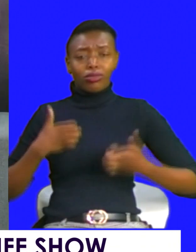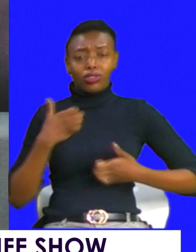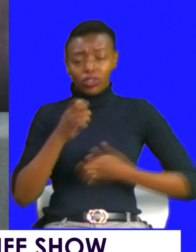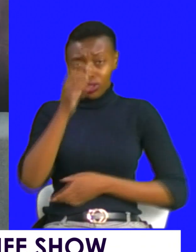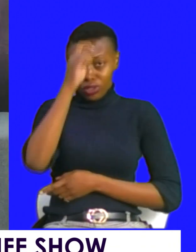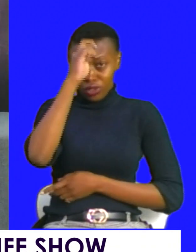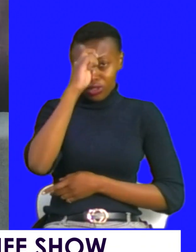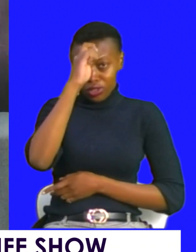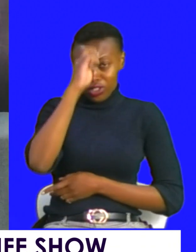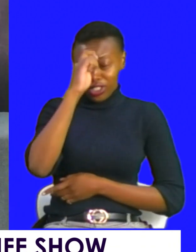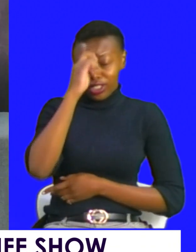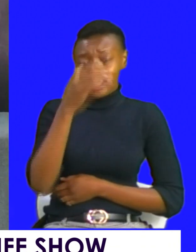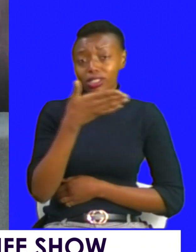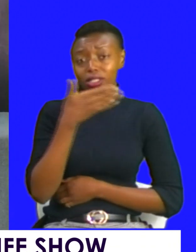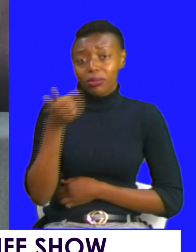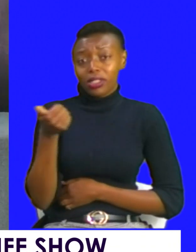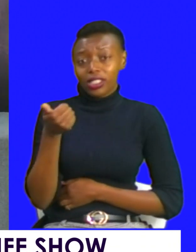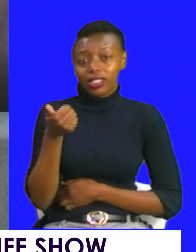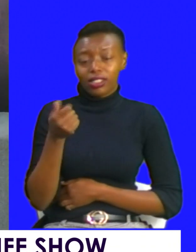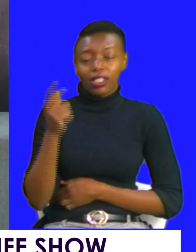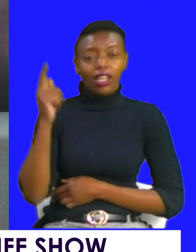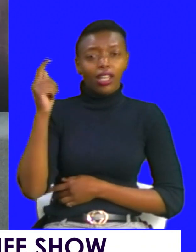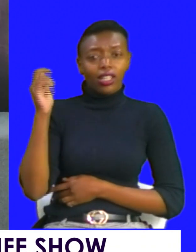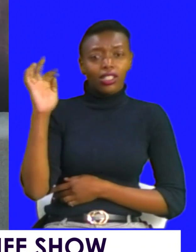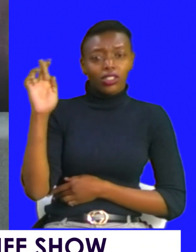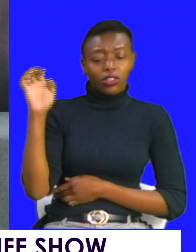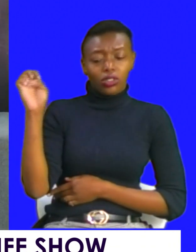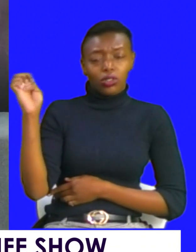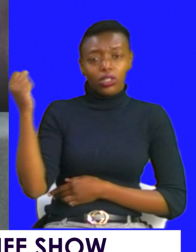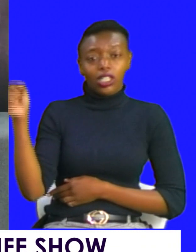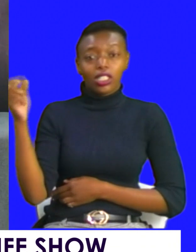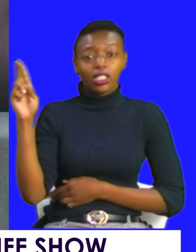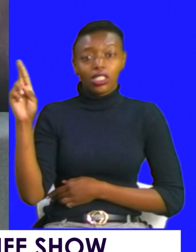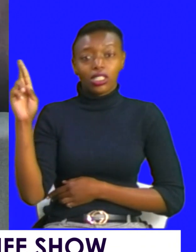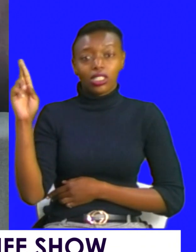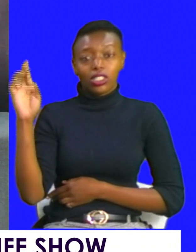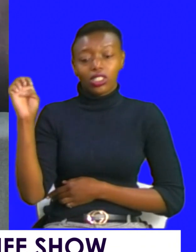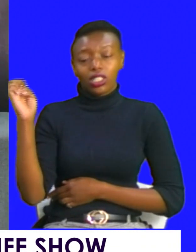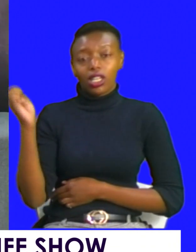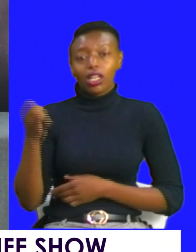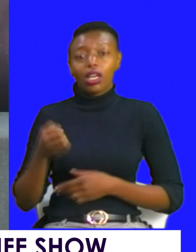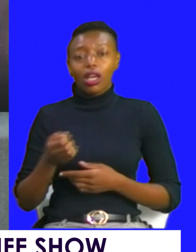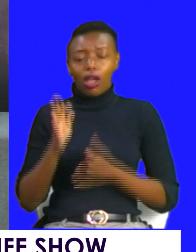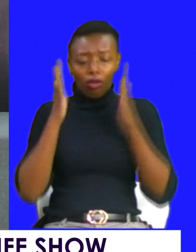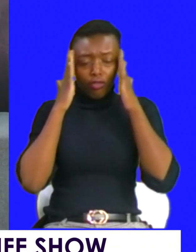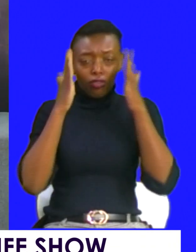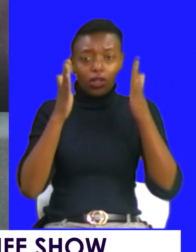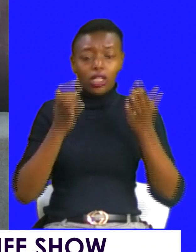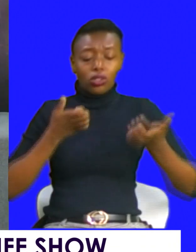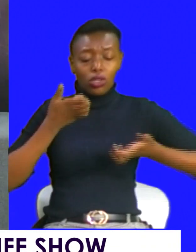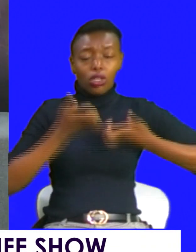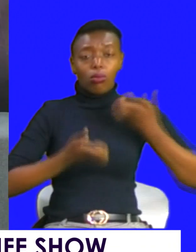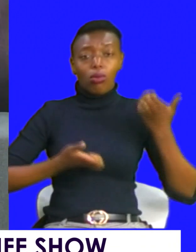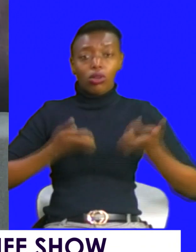You see, Science TV, Treasures of Life show here at Science TV is focused on emotional intelligence. Yes. Yes.